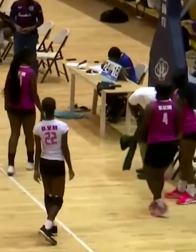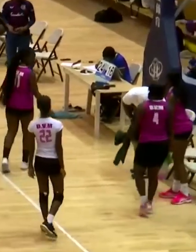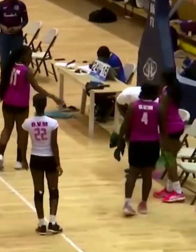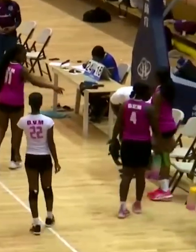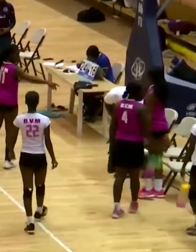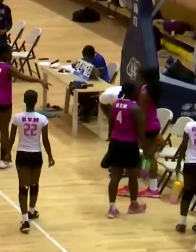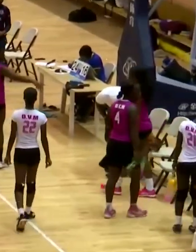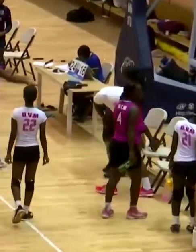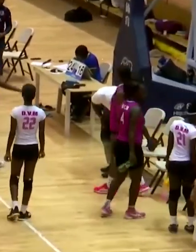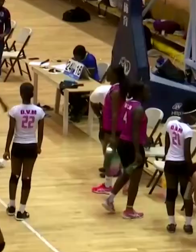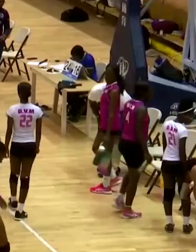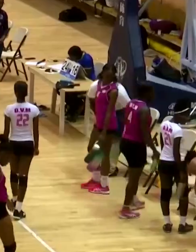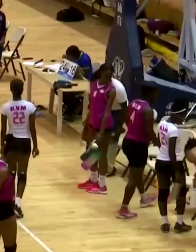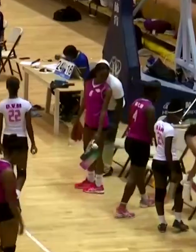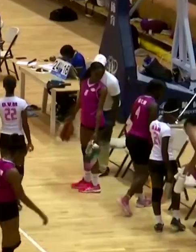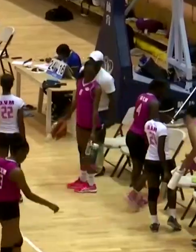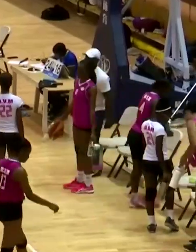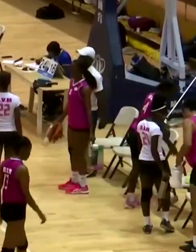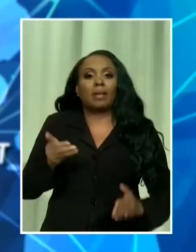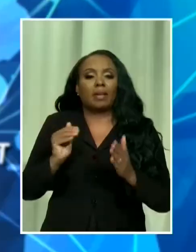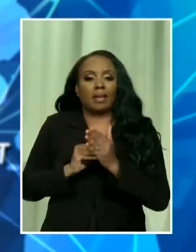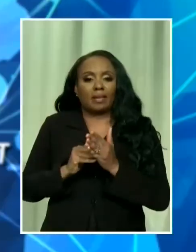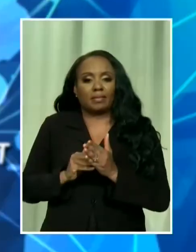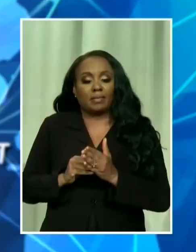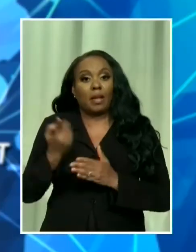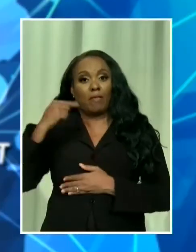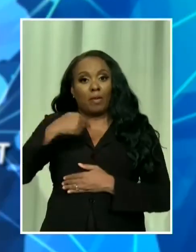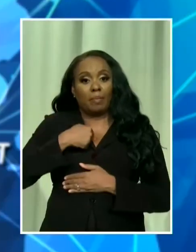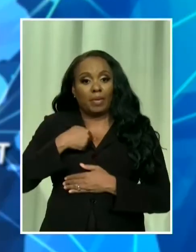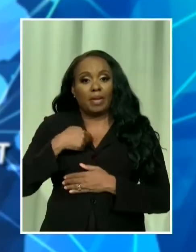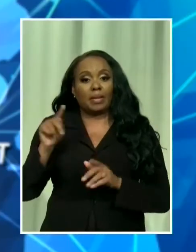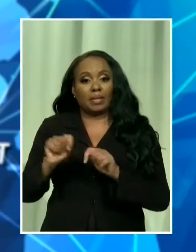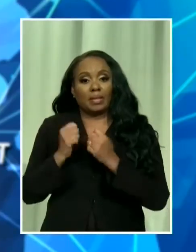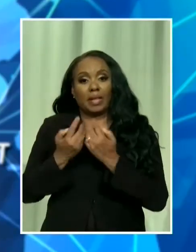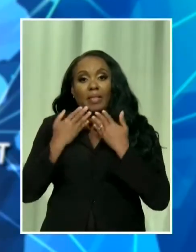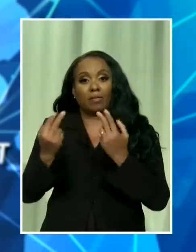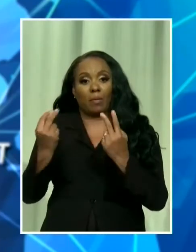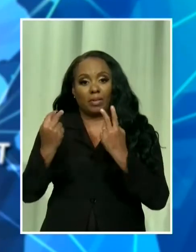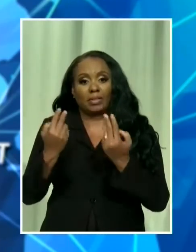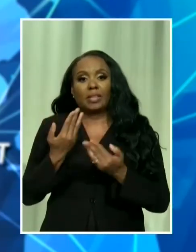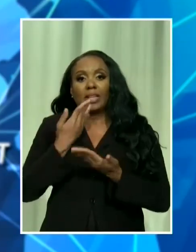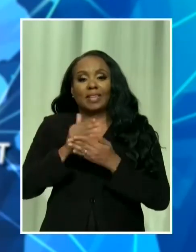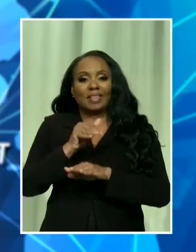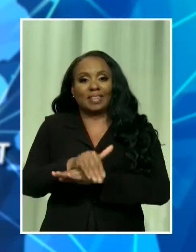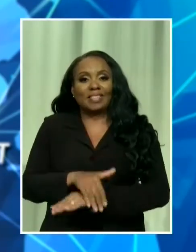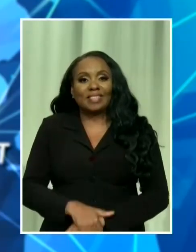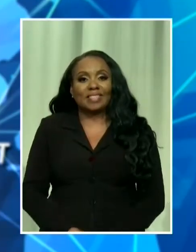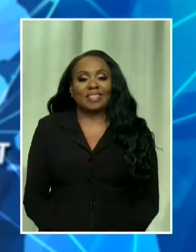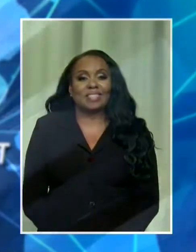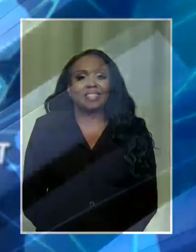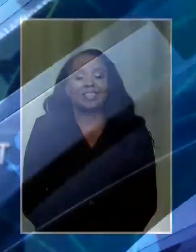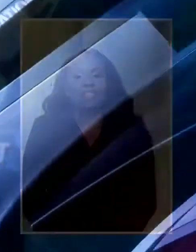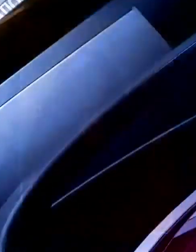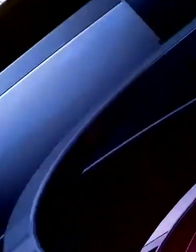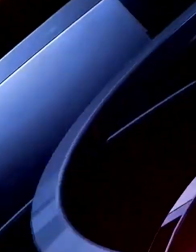and the game 3 sets to 2. On behalf of the entire team, thanks for joining us. Good night.